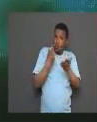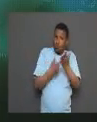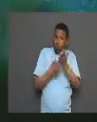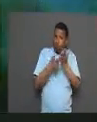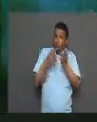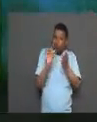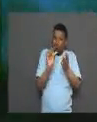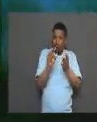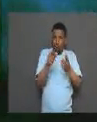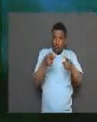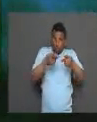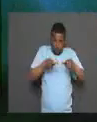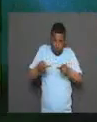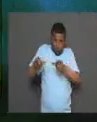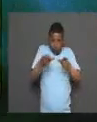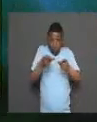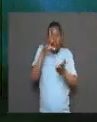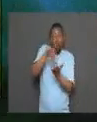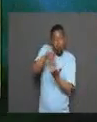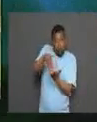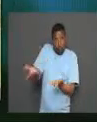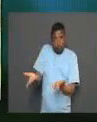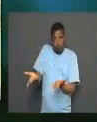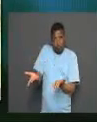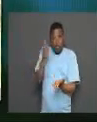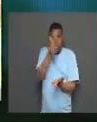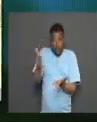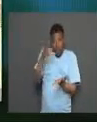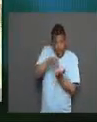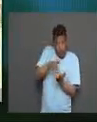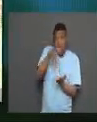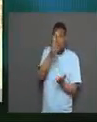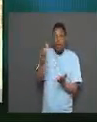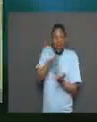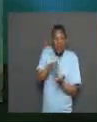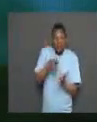house, the city of Addis Ababa,